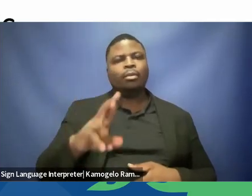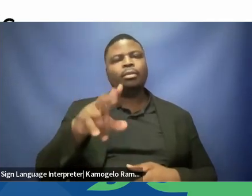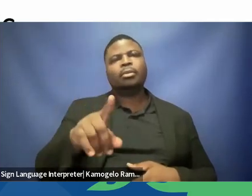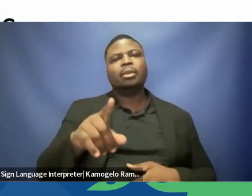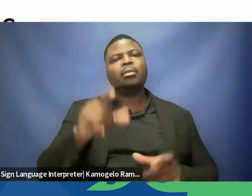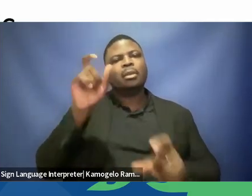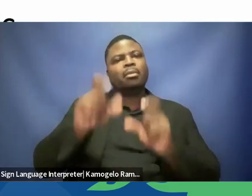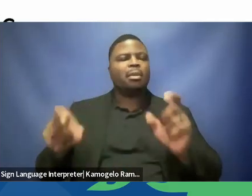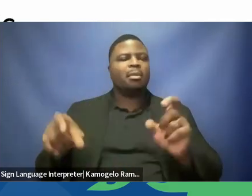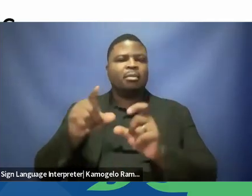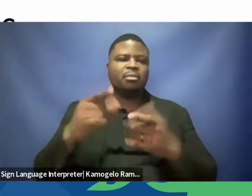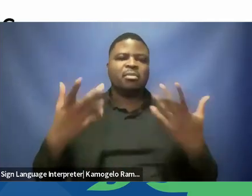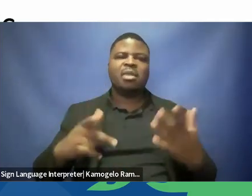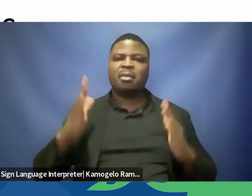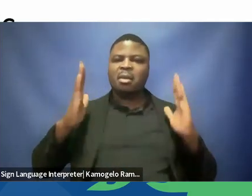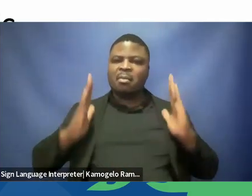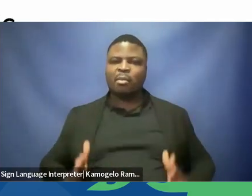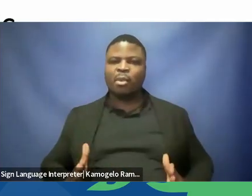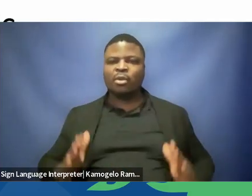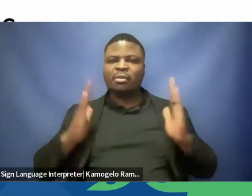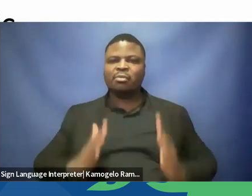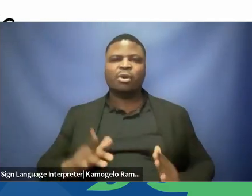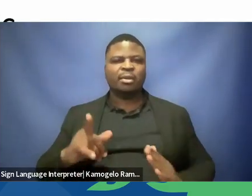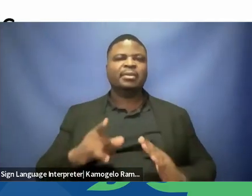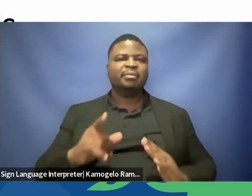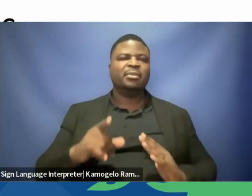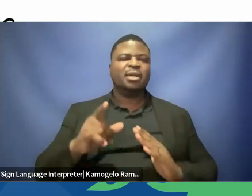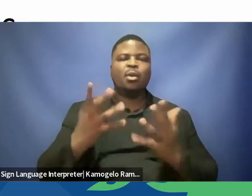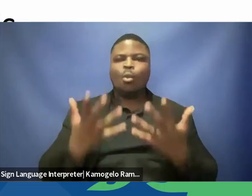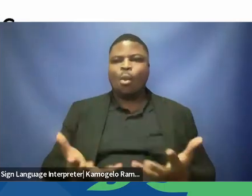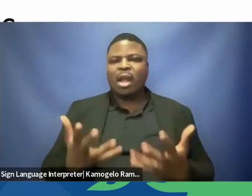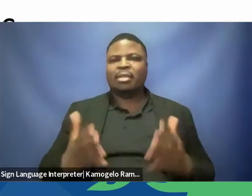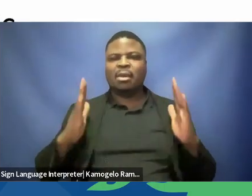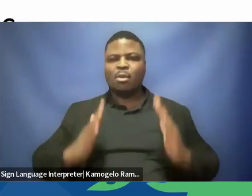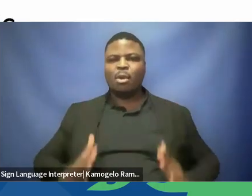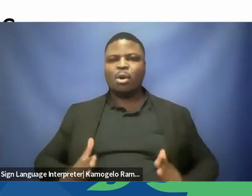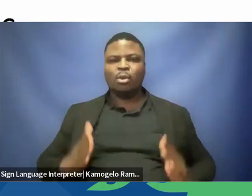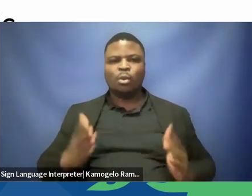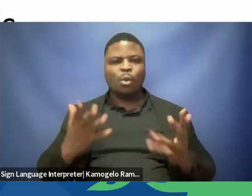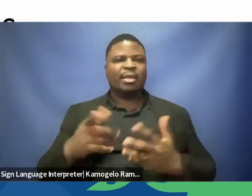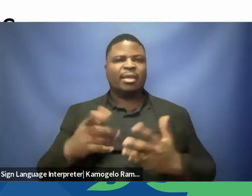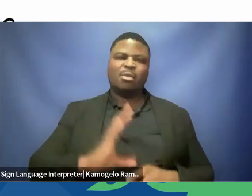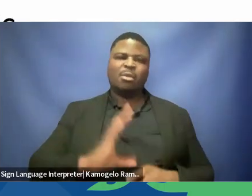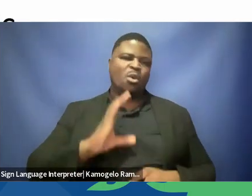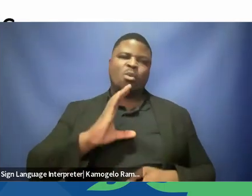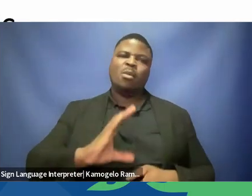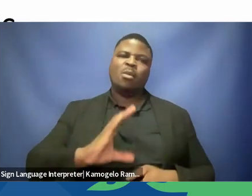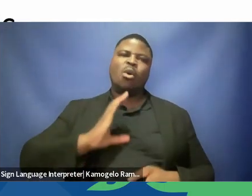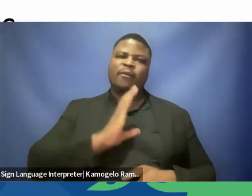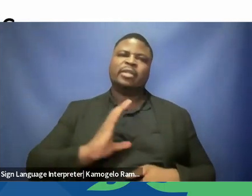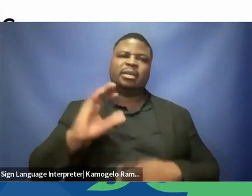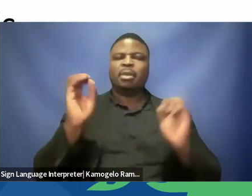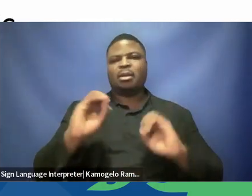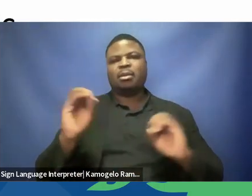that don't have the physique, they have this insecurity about themselves, so they use drugs and they're engaging to help them have sex and engage